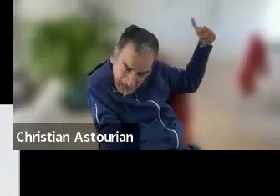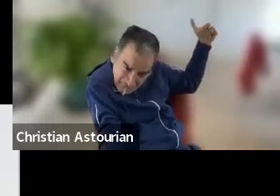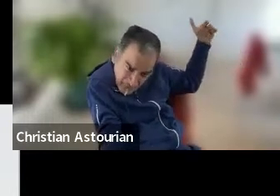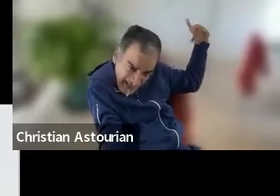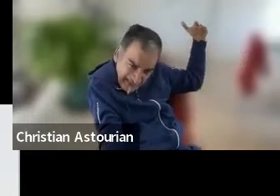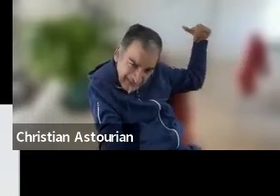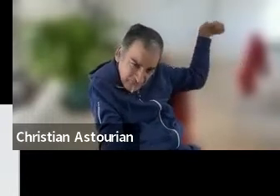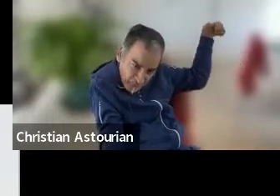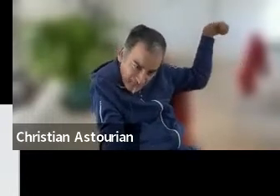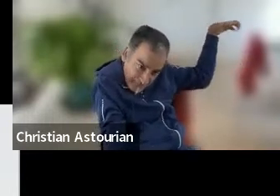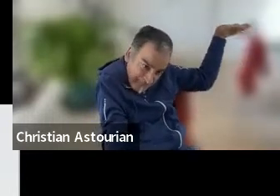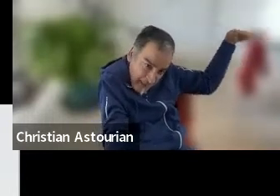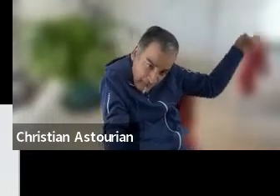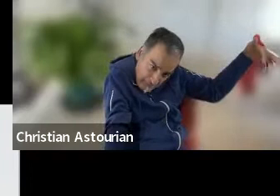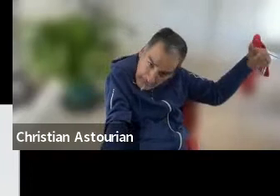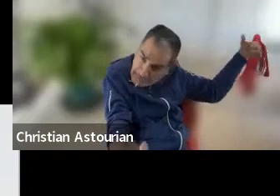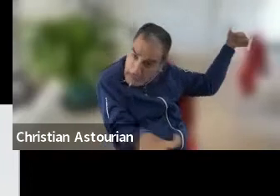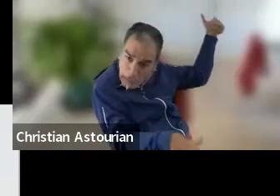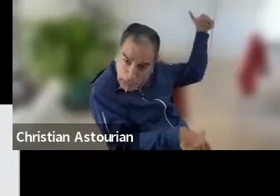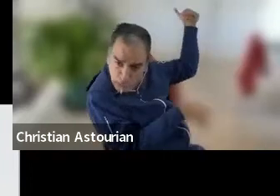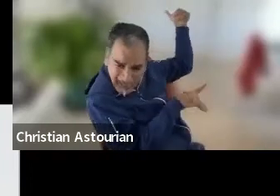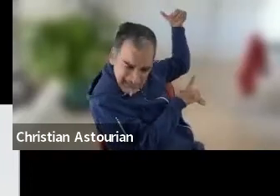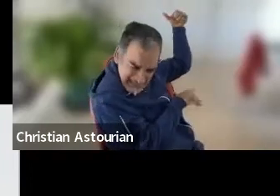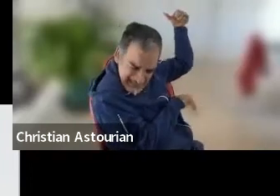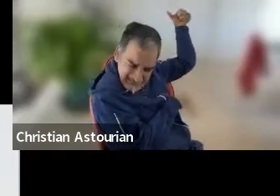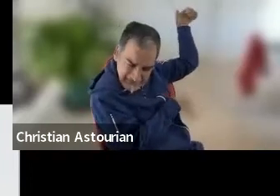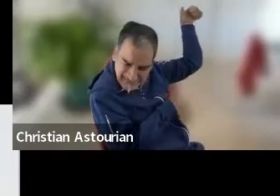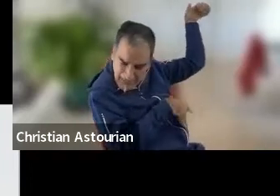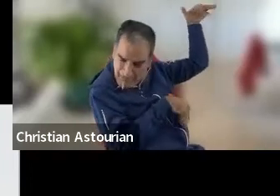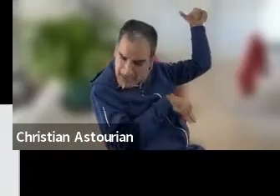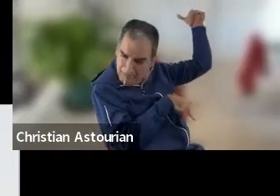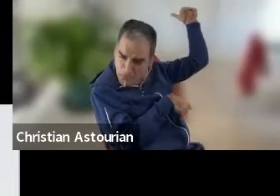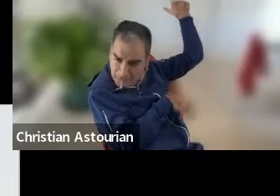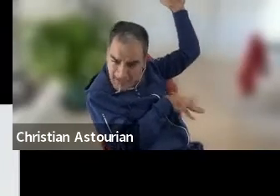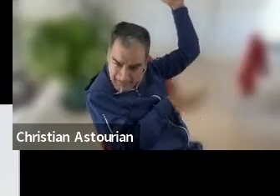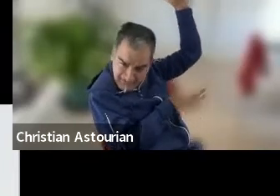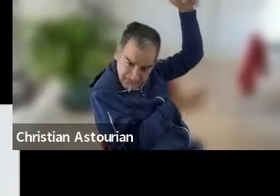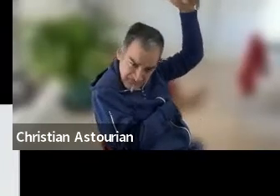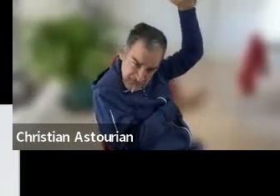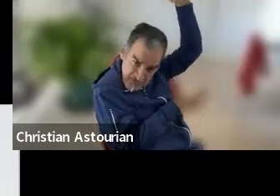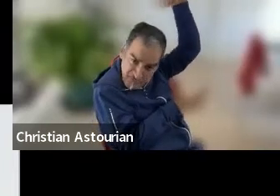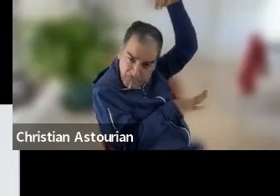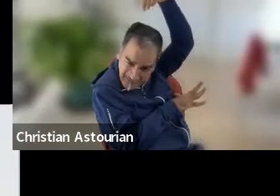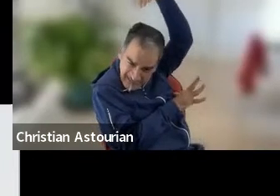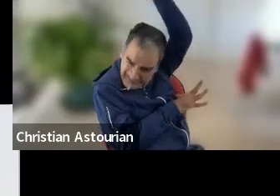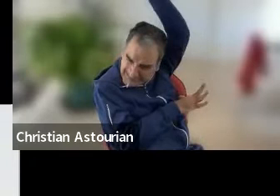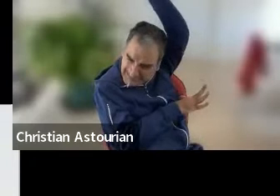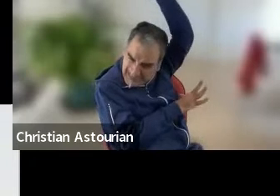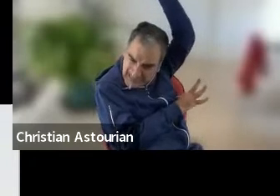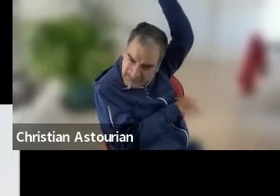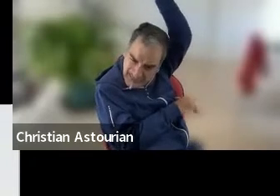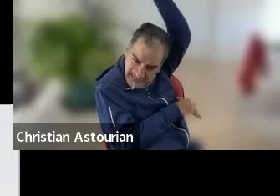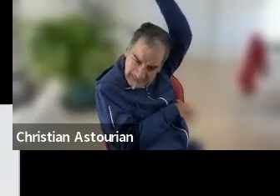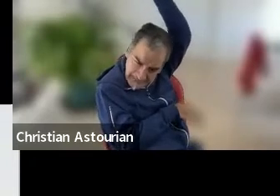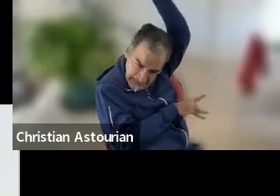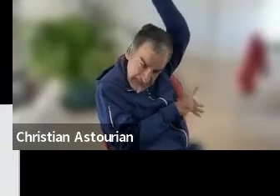go out for a review of the plan, you can get some more money for